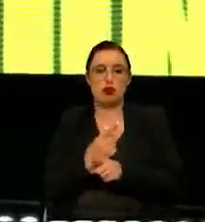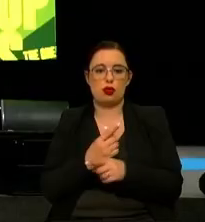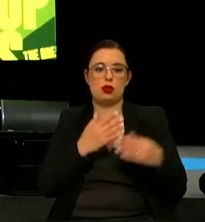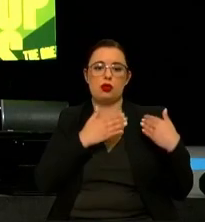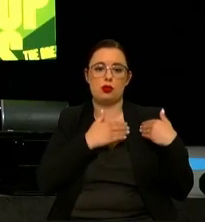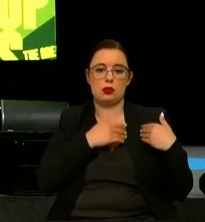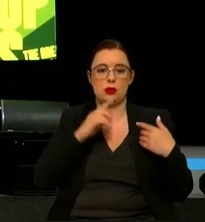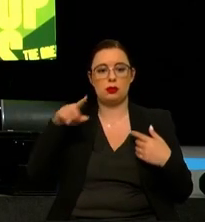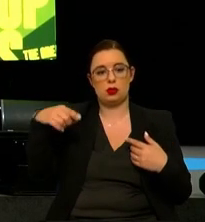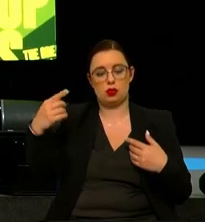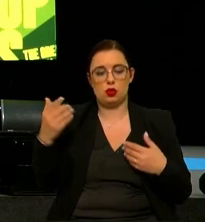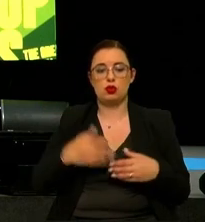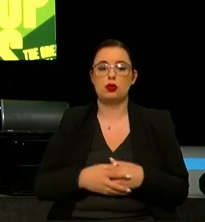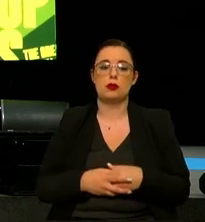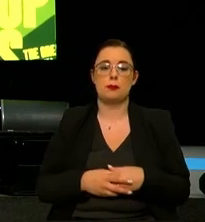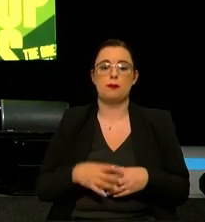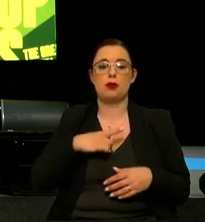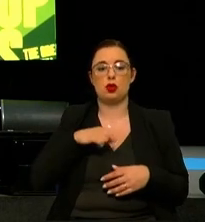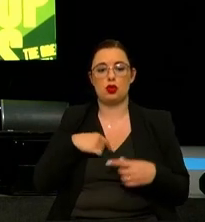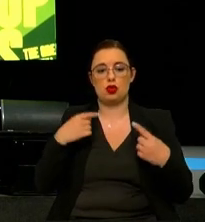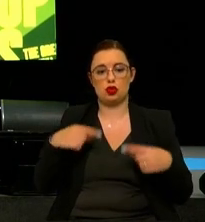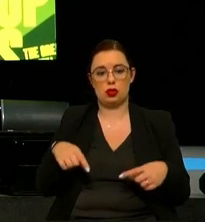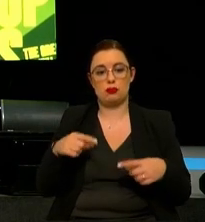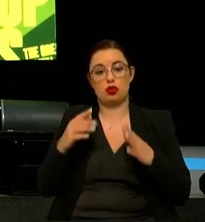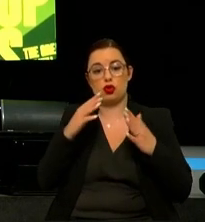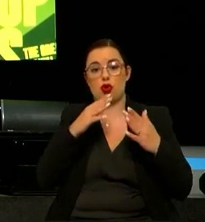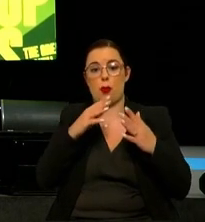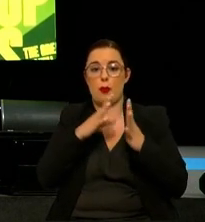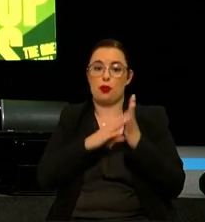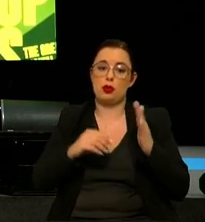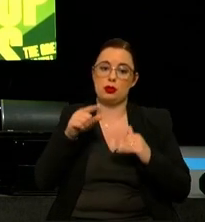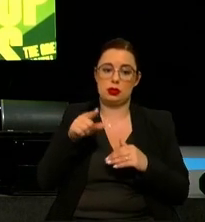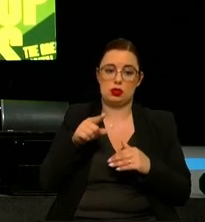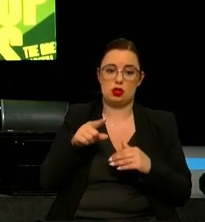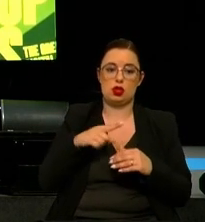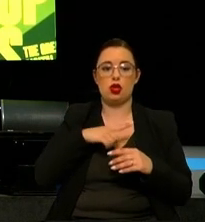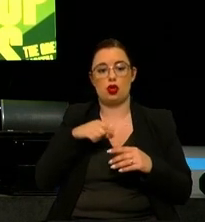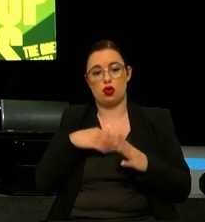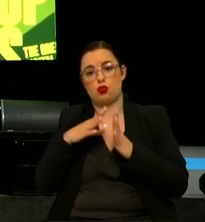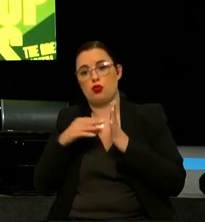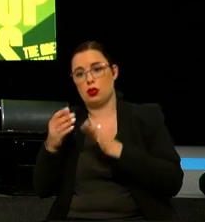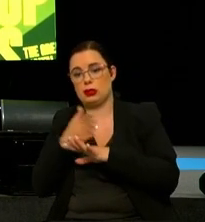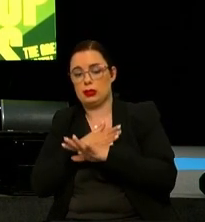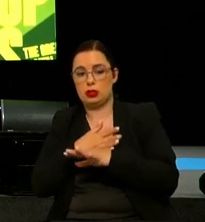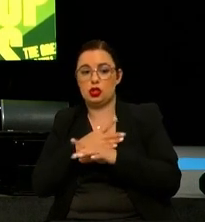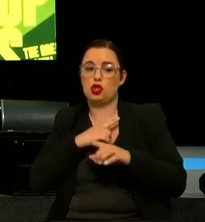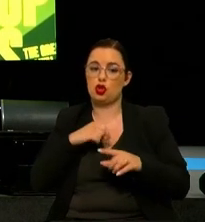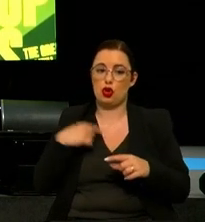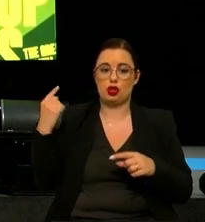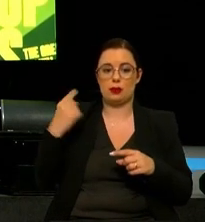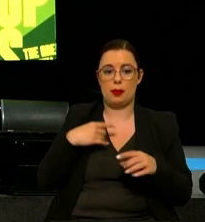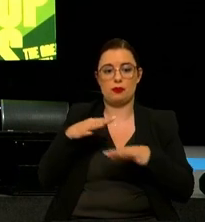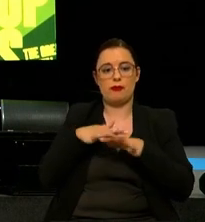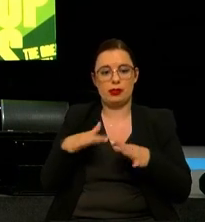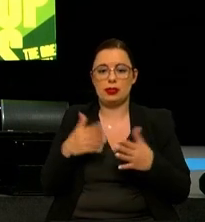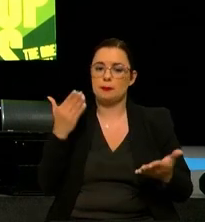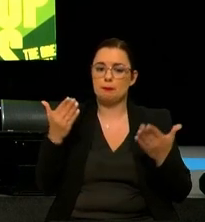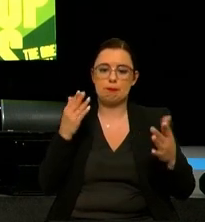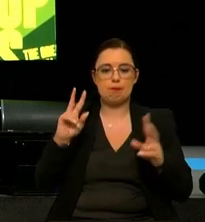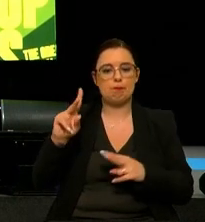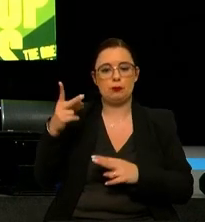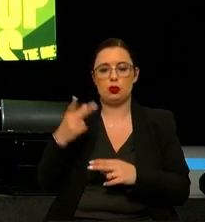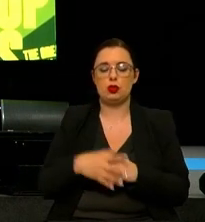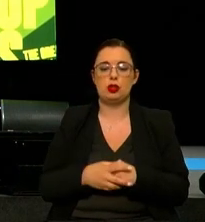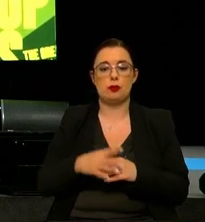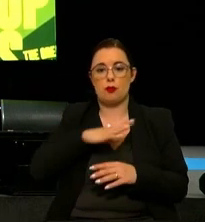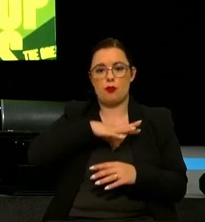in our platform. And we have more open source models than anyone else has models, but we believe that we must be able to combine every open innovation